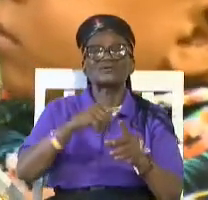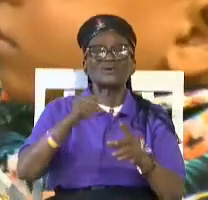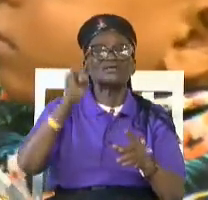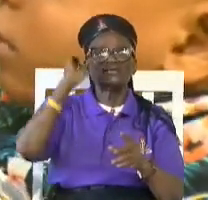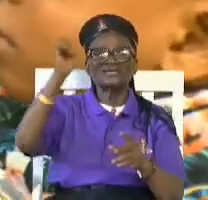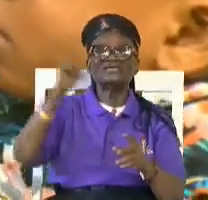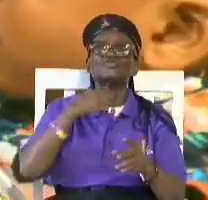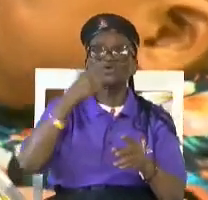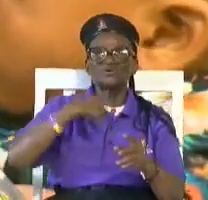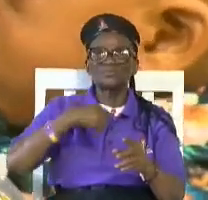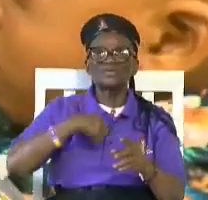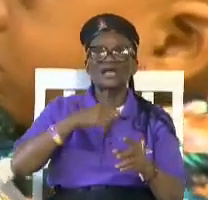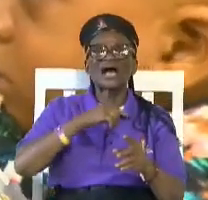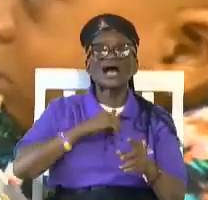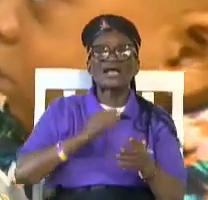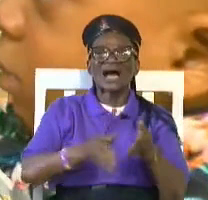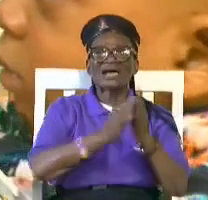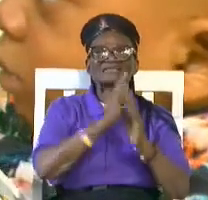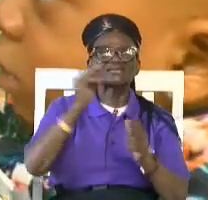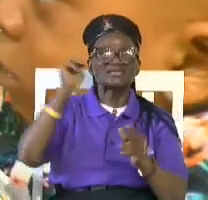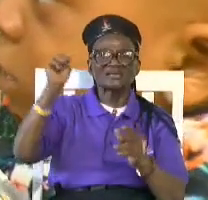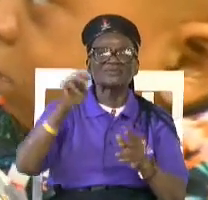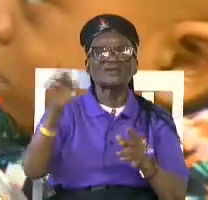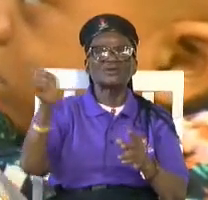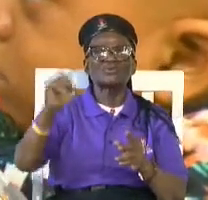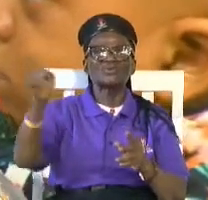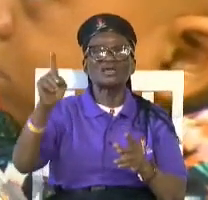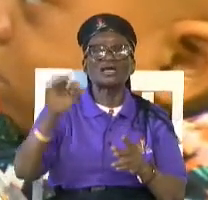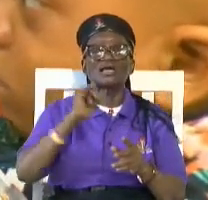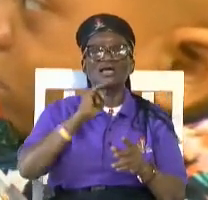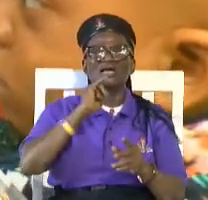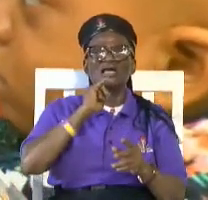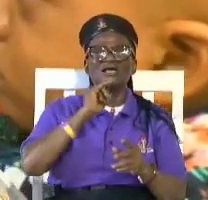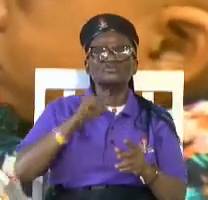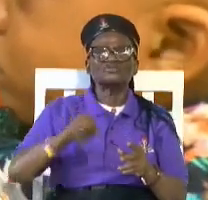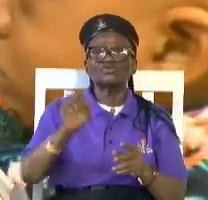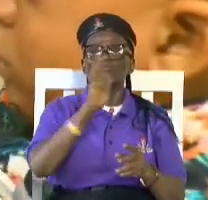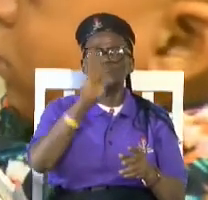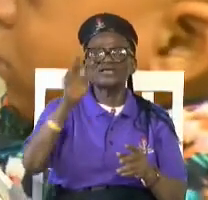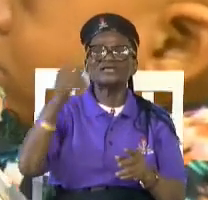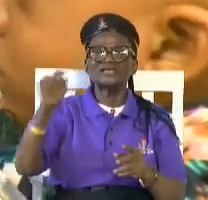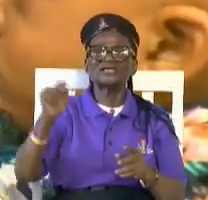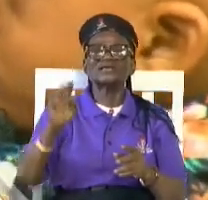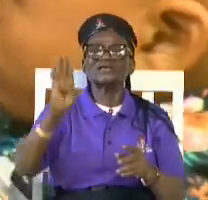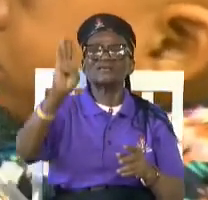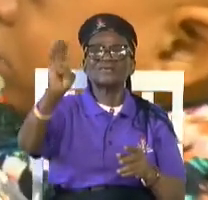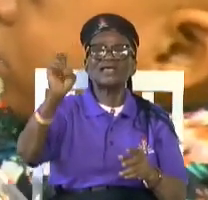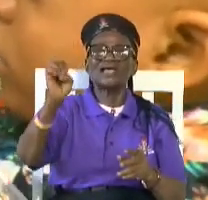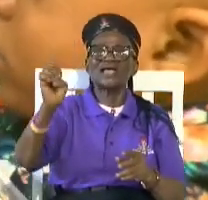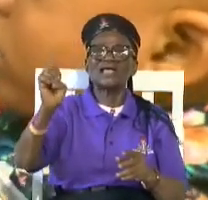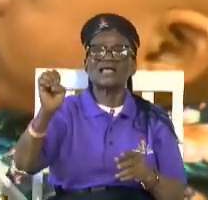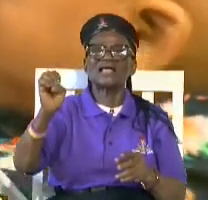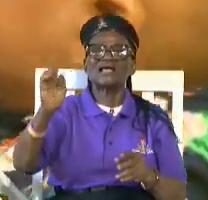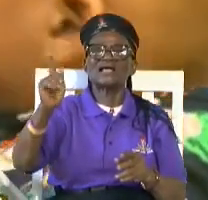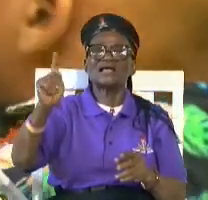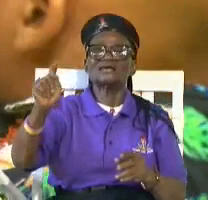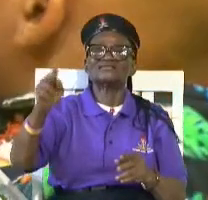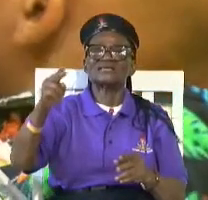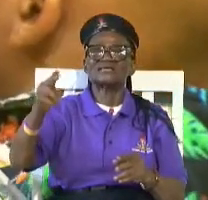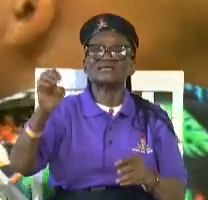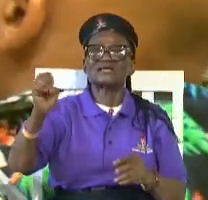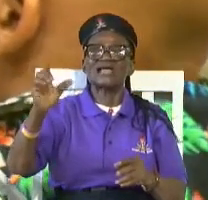be the Bethel? Then he told me he was once a member of Redeem. And he said that he was also